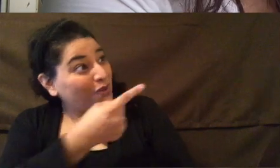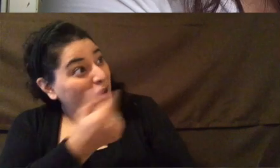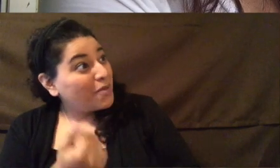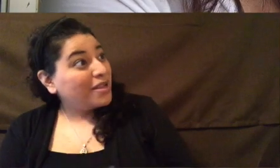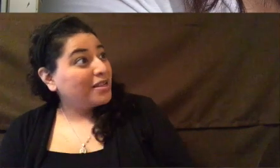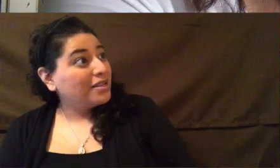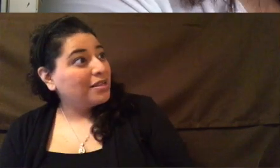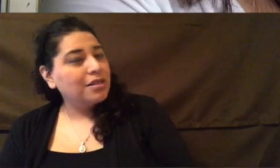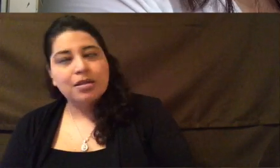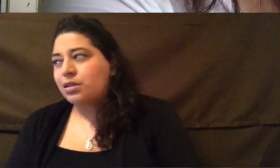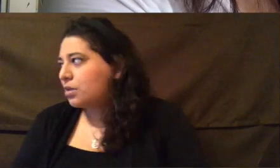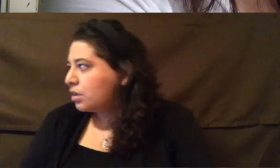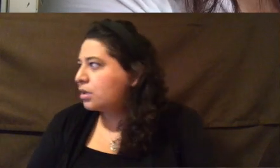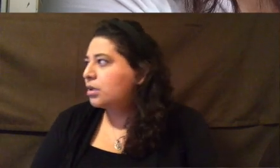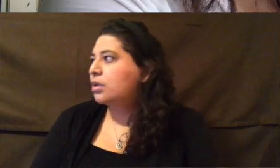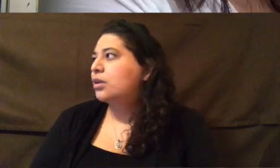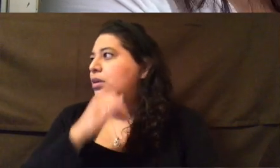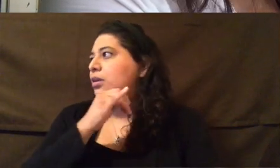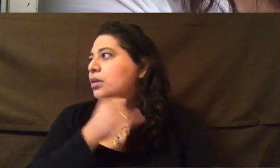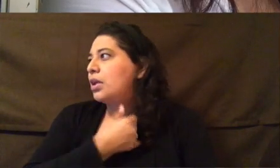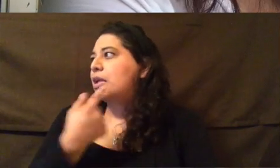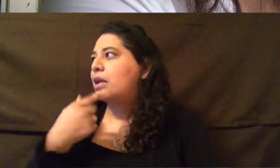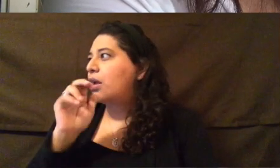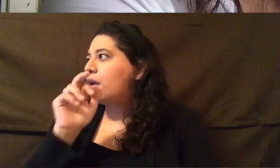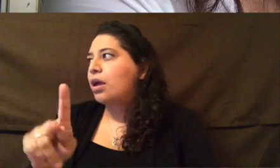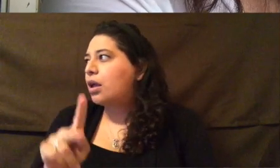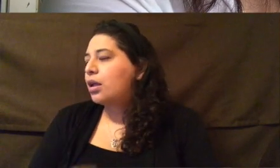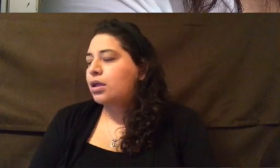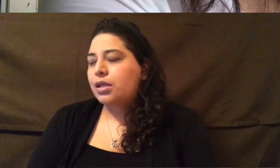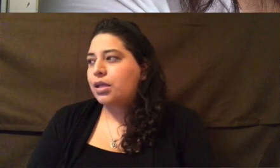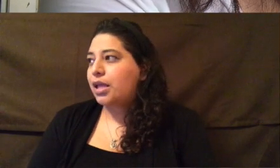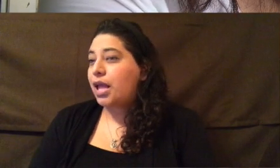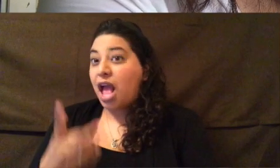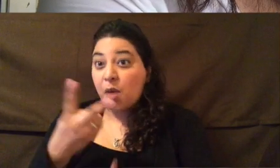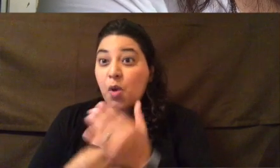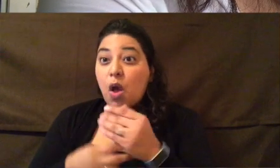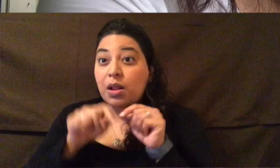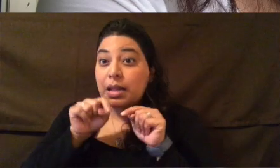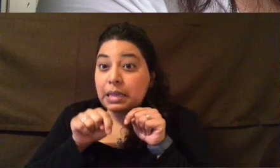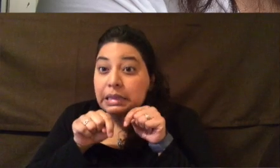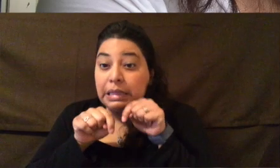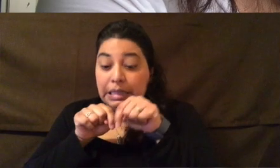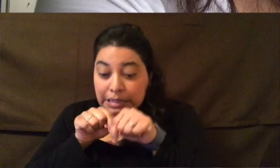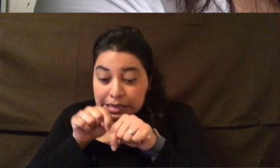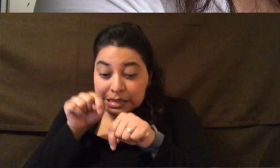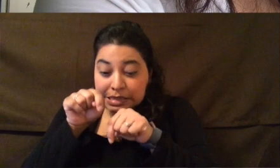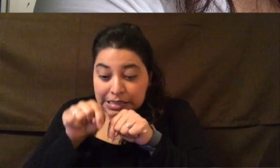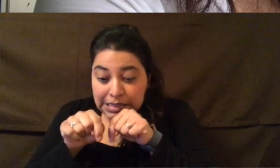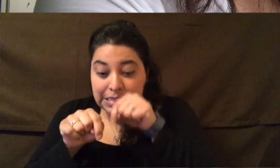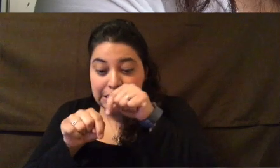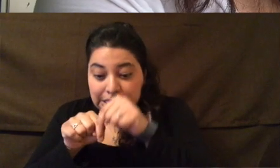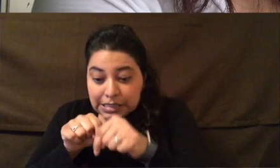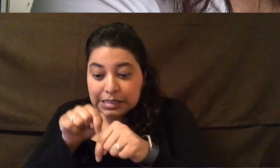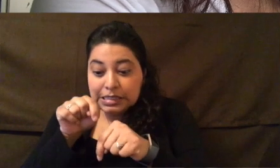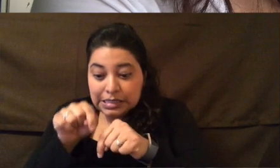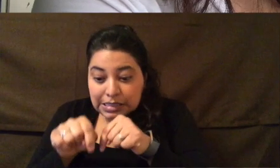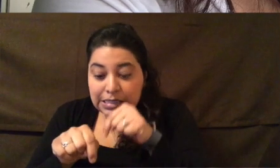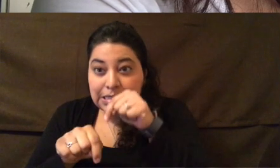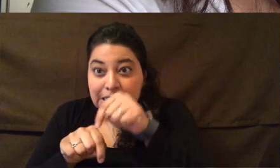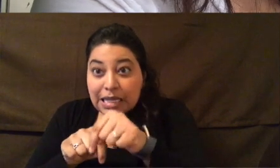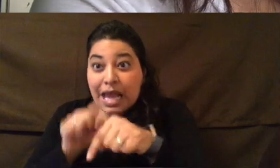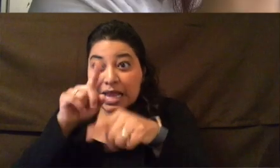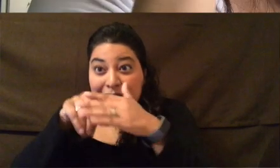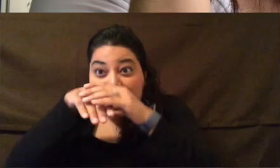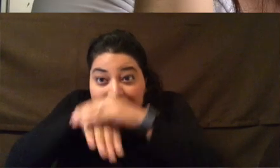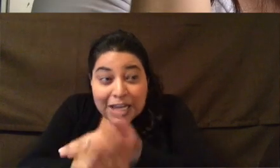coming?" "Okay," Jack said with a sigh. They tiptoed together across the cobblestones. Then they slipped